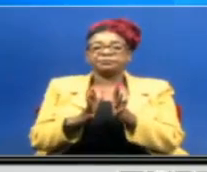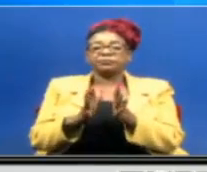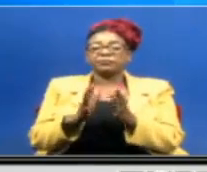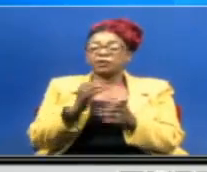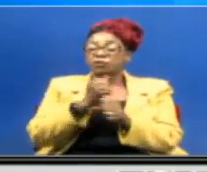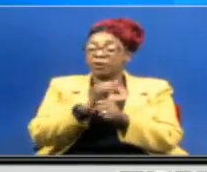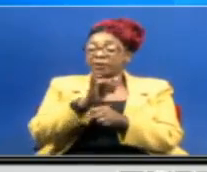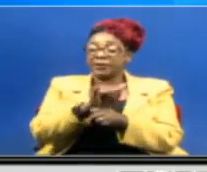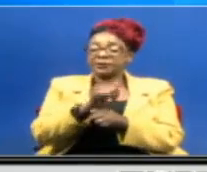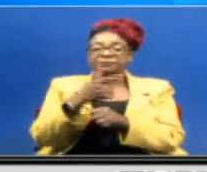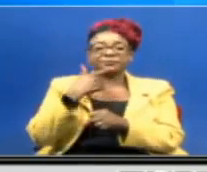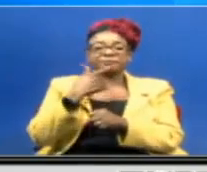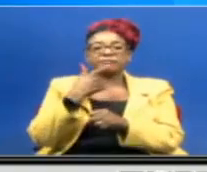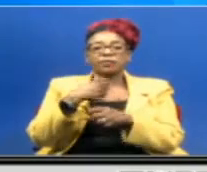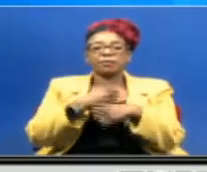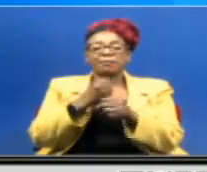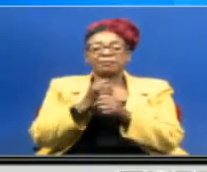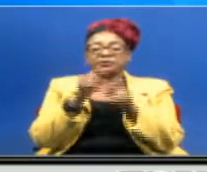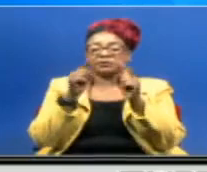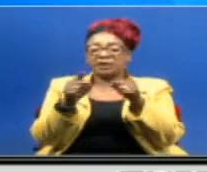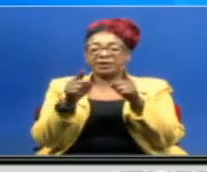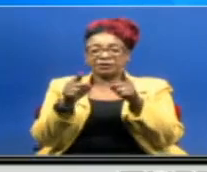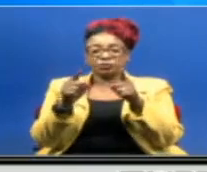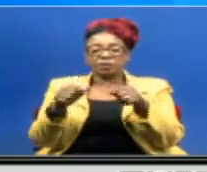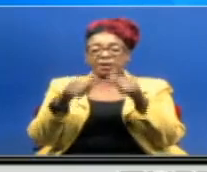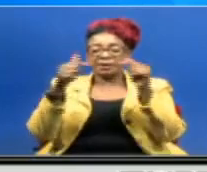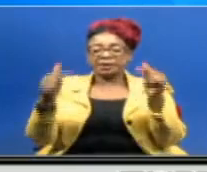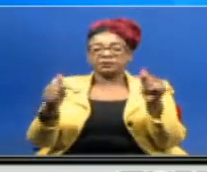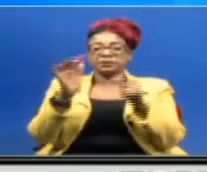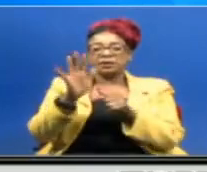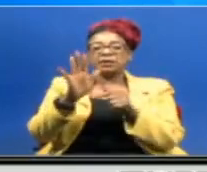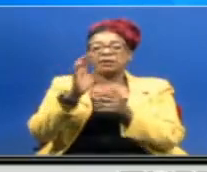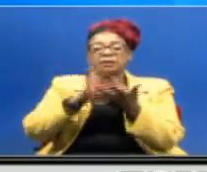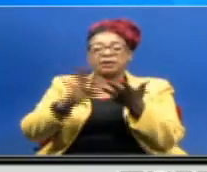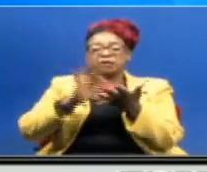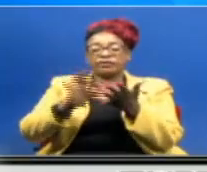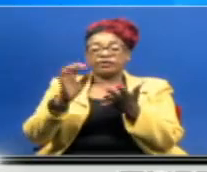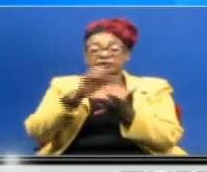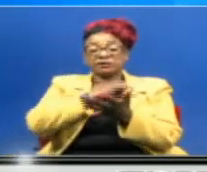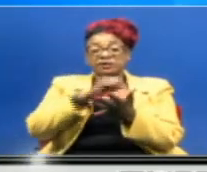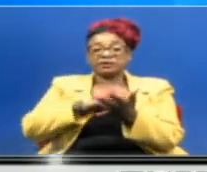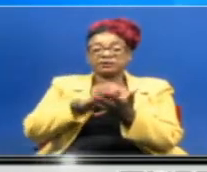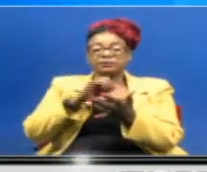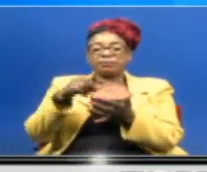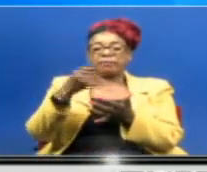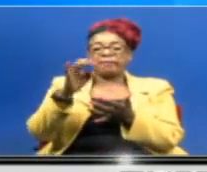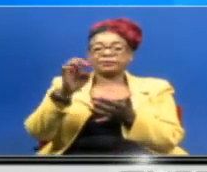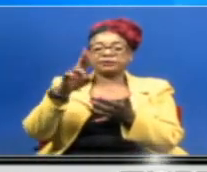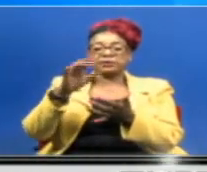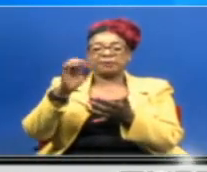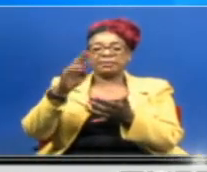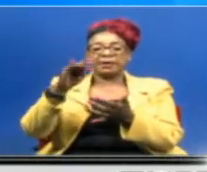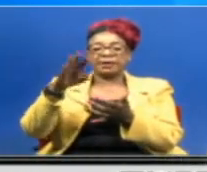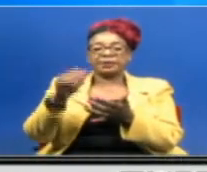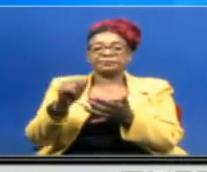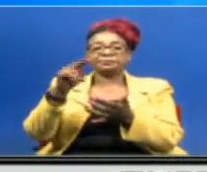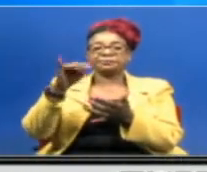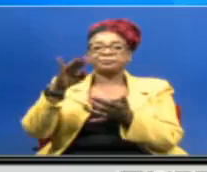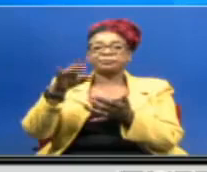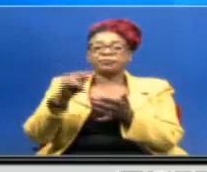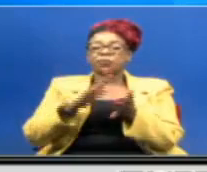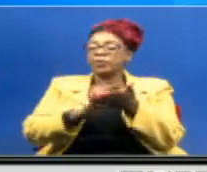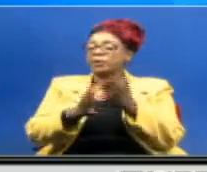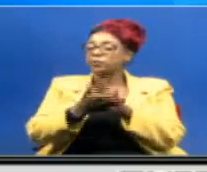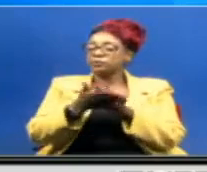she had made allegations against the clerk of the Senate, Mr. Jeremiah Nyagenye, without clarifying that